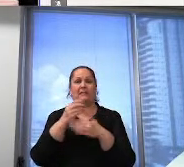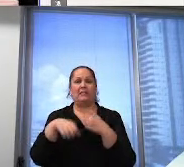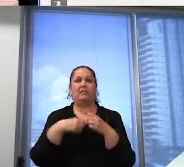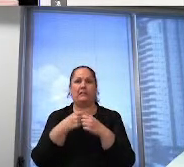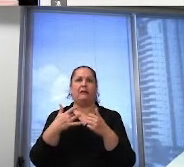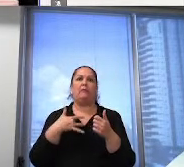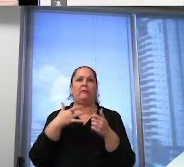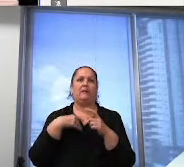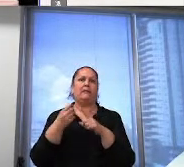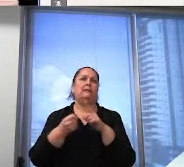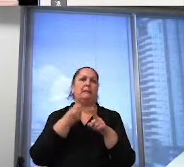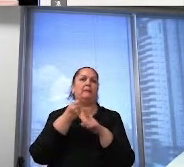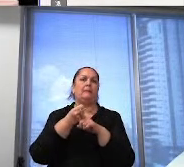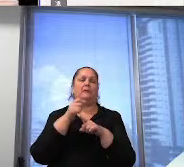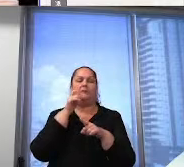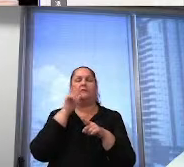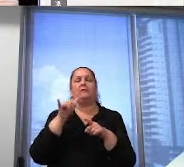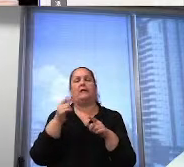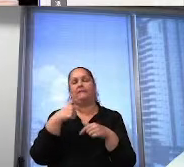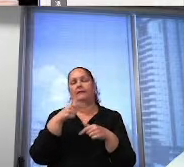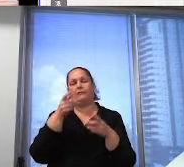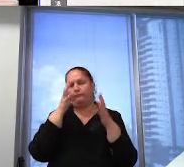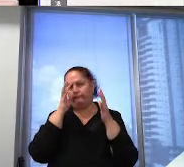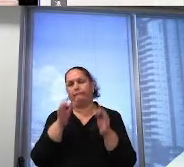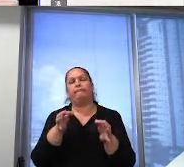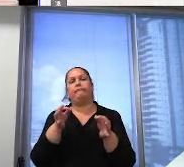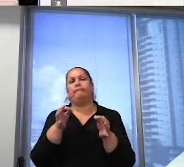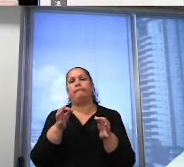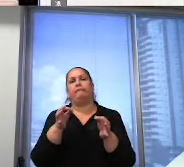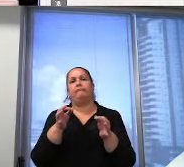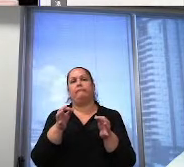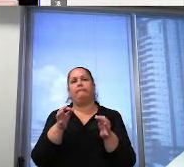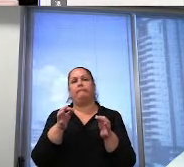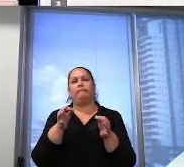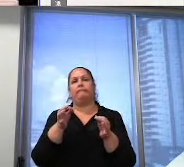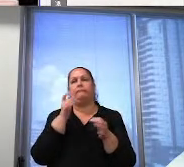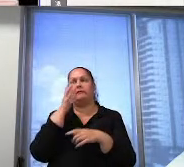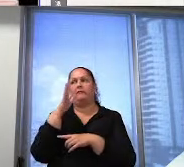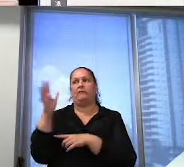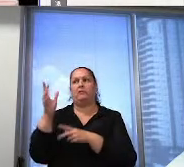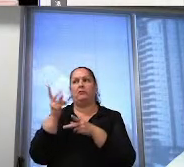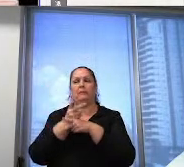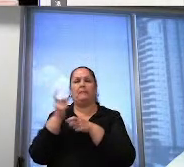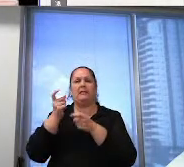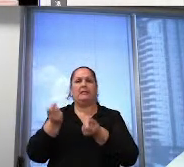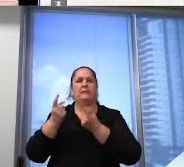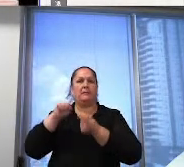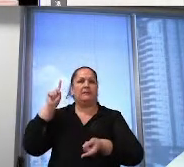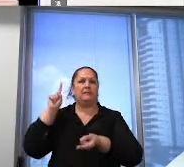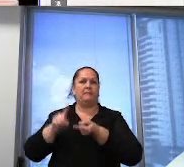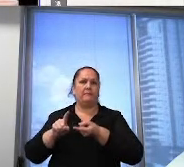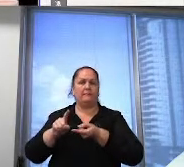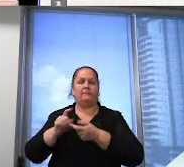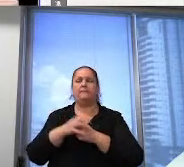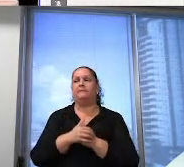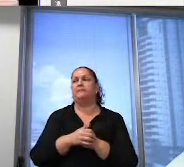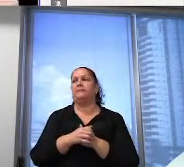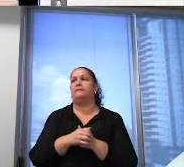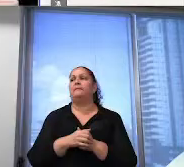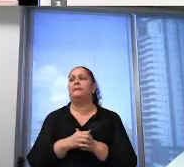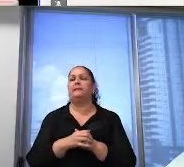year are feeling the impacts of that worse and had to make the final decision to lower the vegetation management expenses.